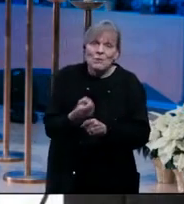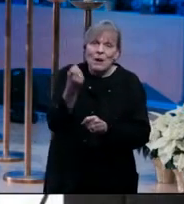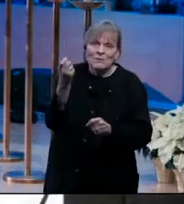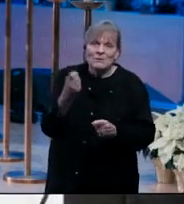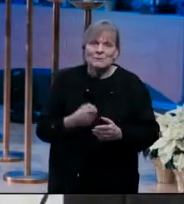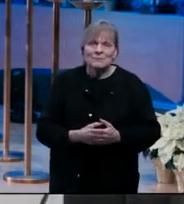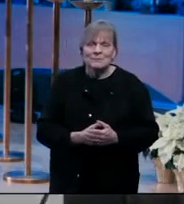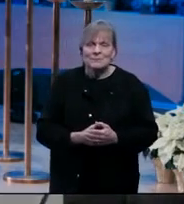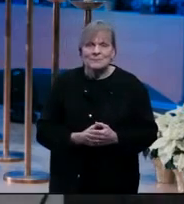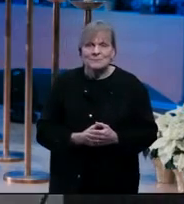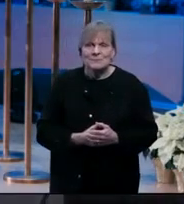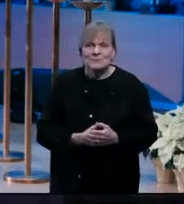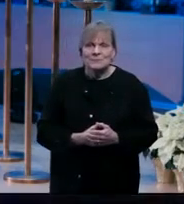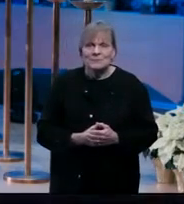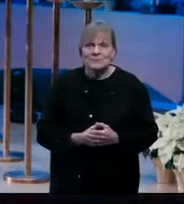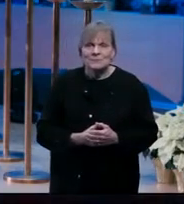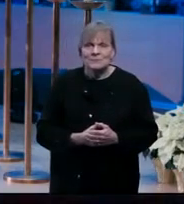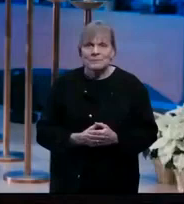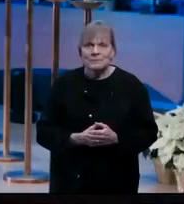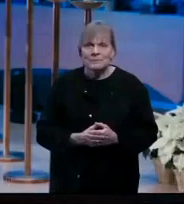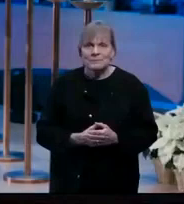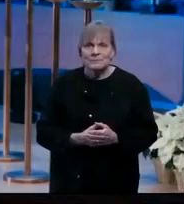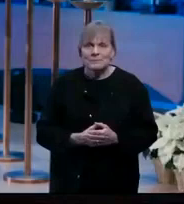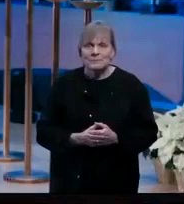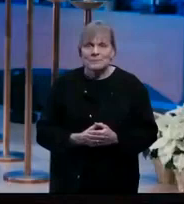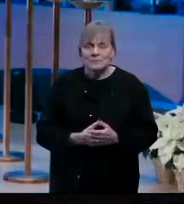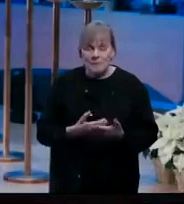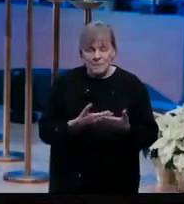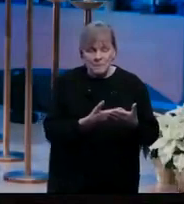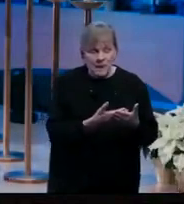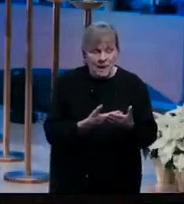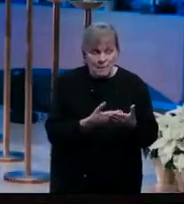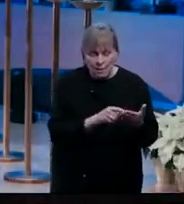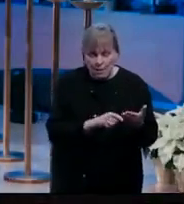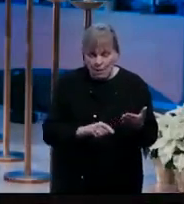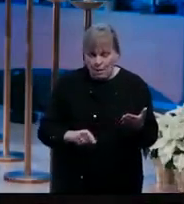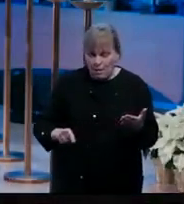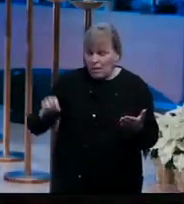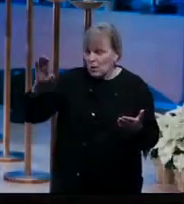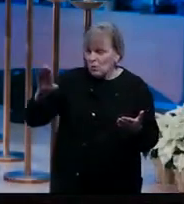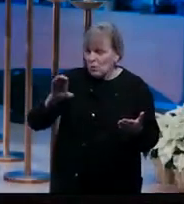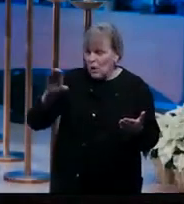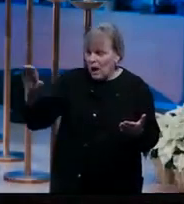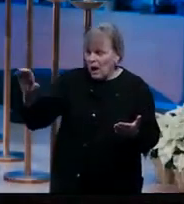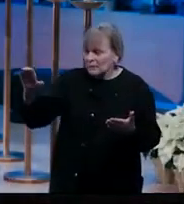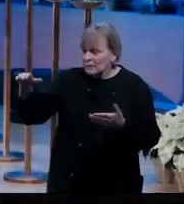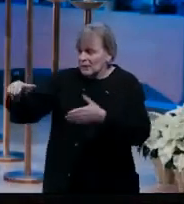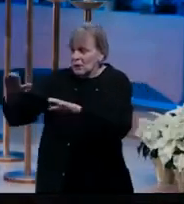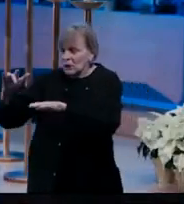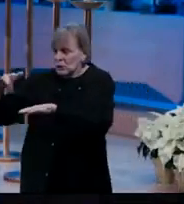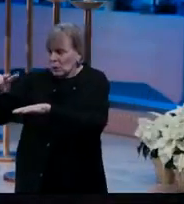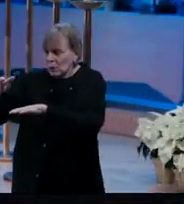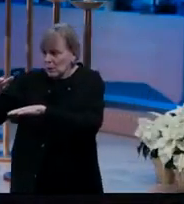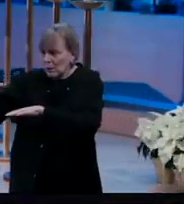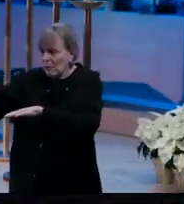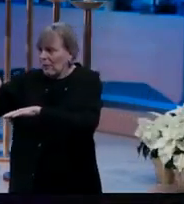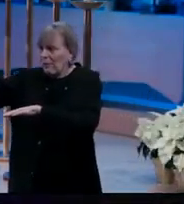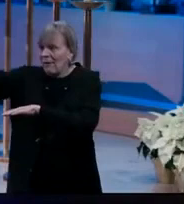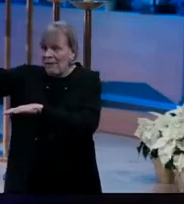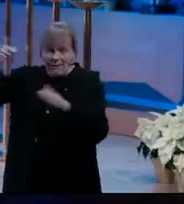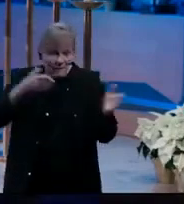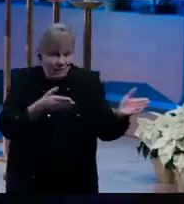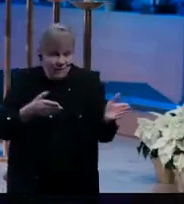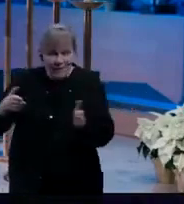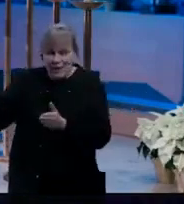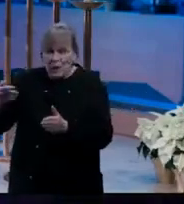triumphed. Right? A journey that would lead this baby to the cross and ultimately to an empty tomb, risen from the dead so